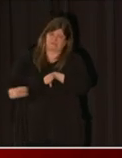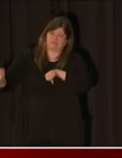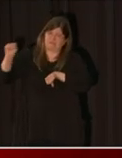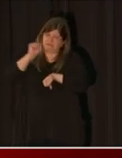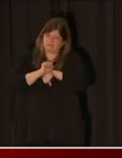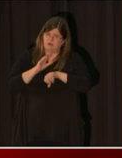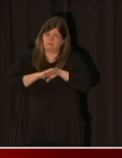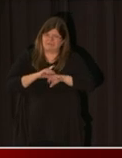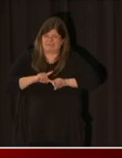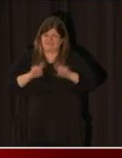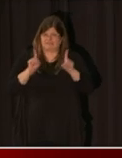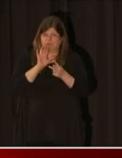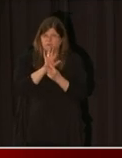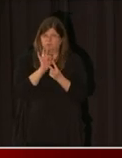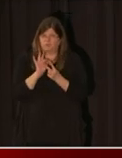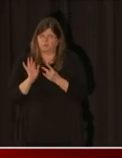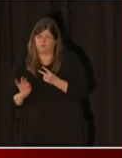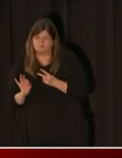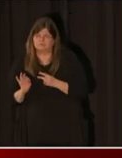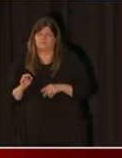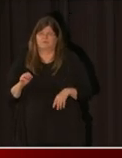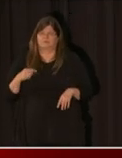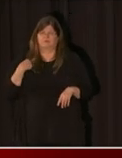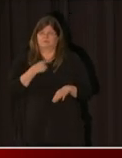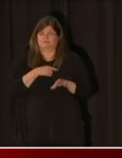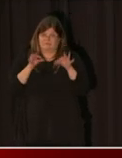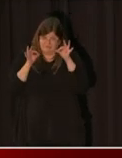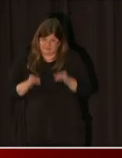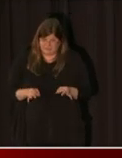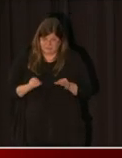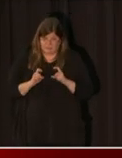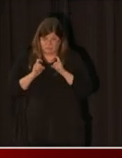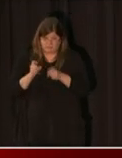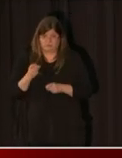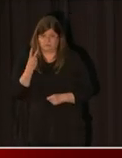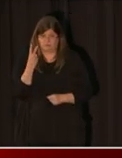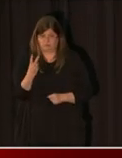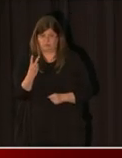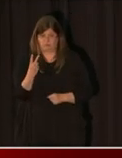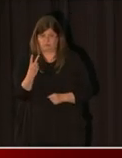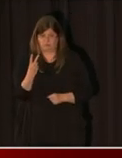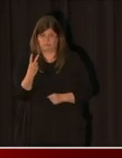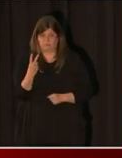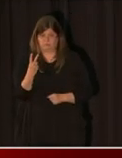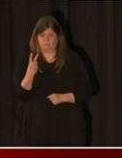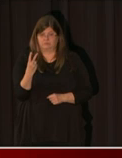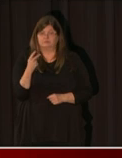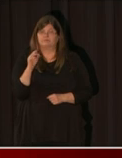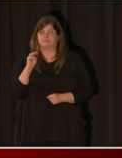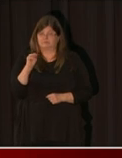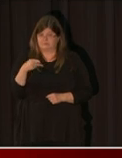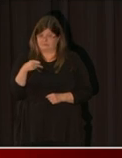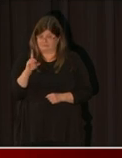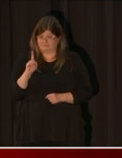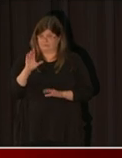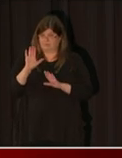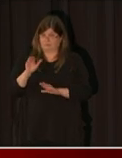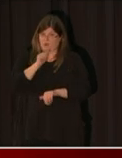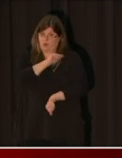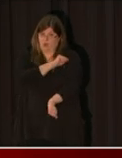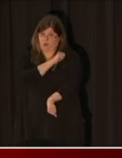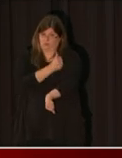with was to delegate to MPD the authority to operate as the district's